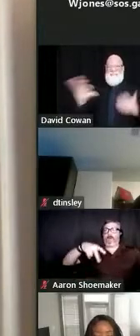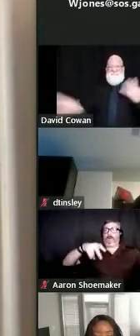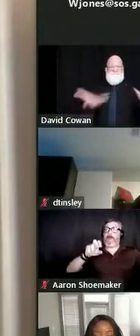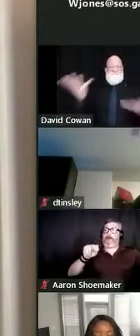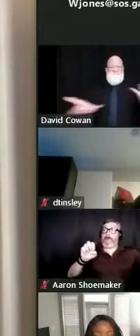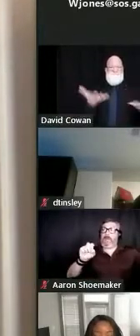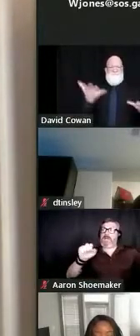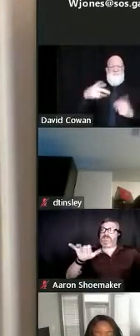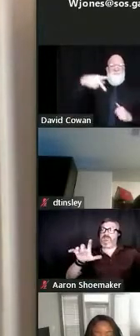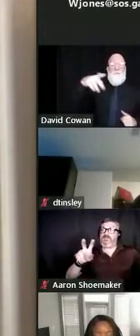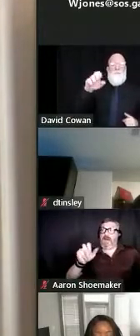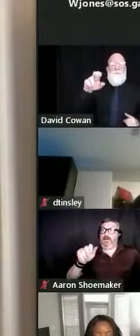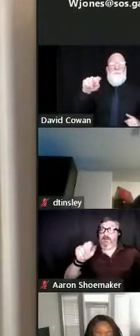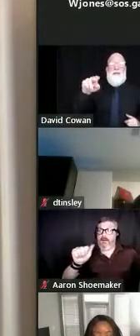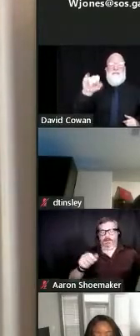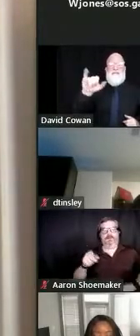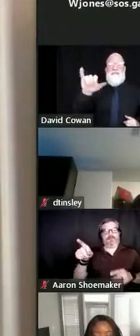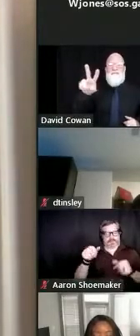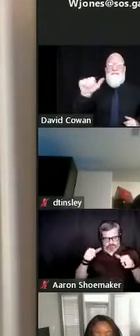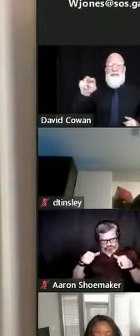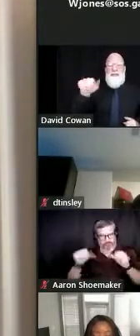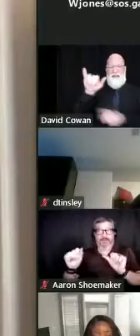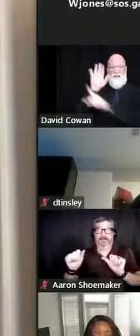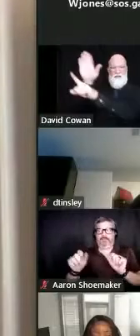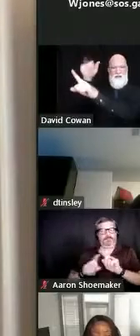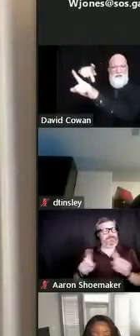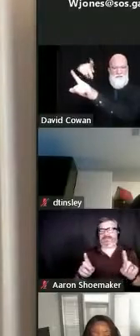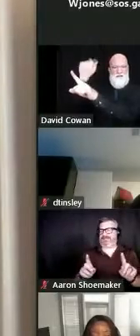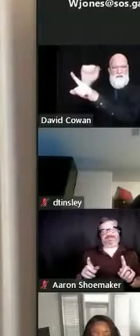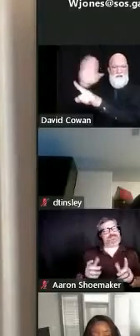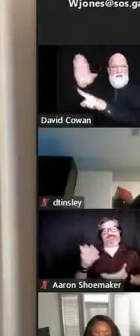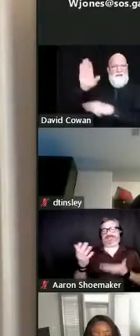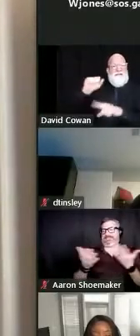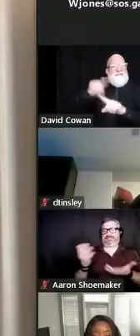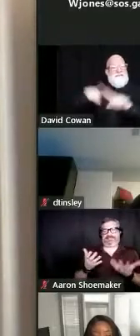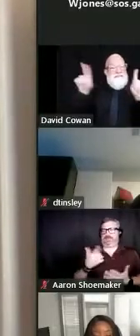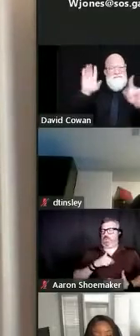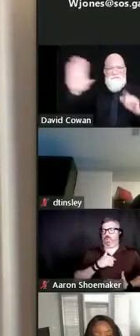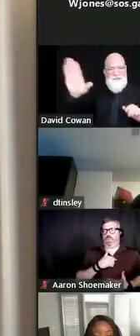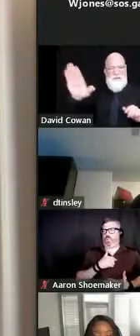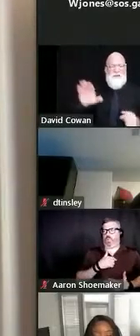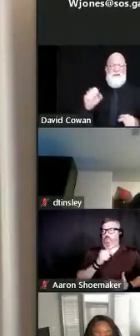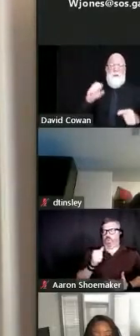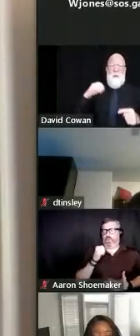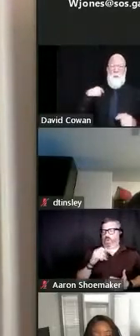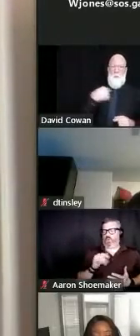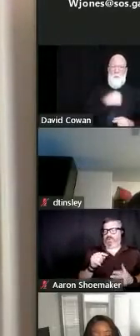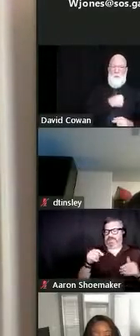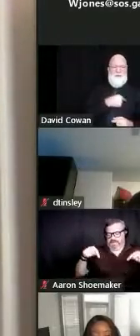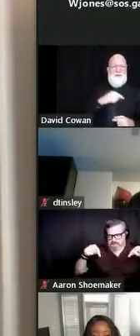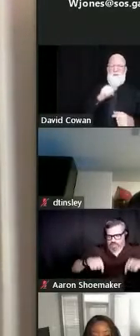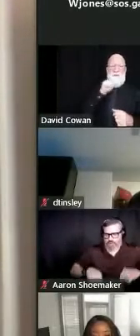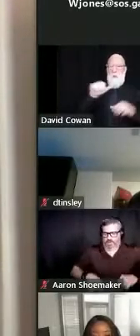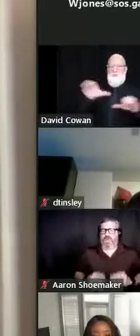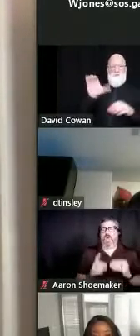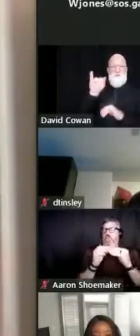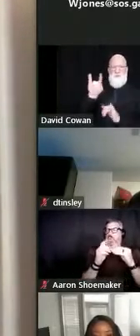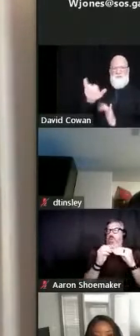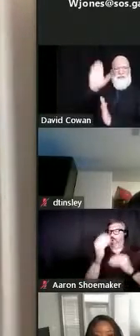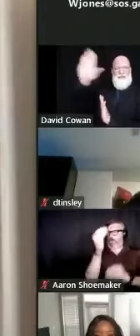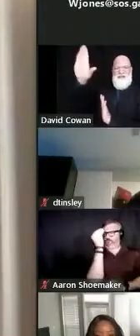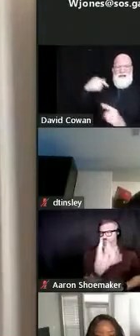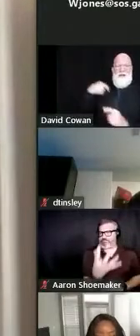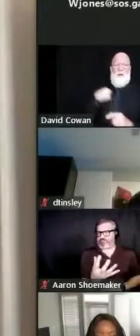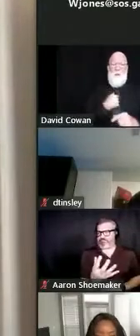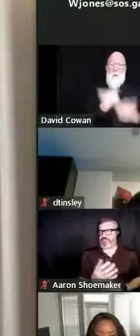is not something I think any court in the land would look at doing so with that I want to go ahead and open it up to well actually one more thing in the